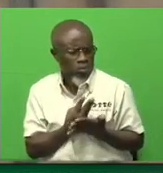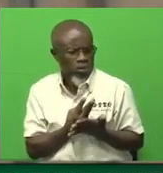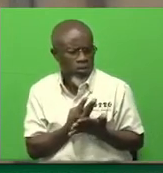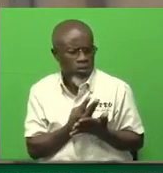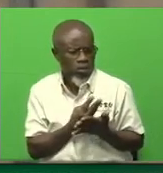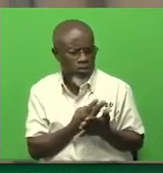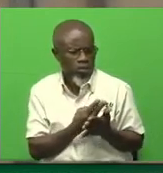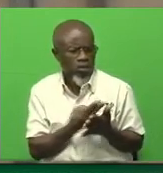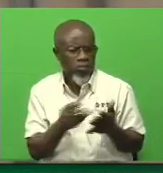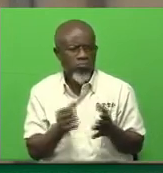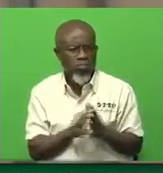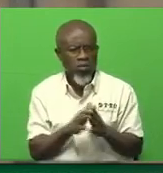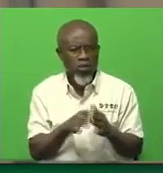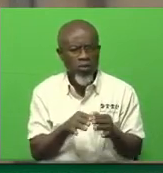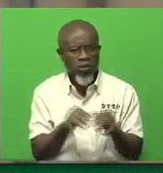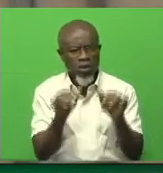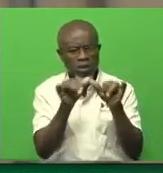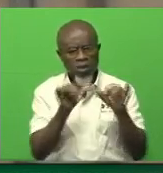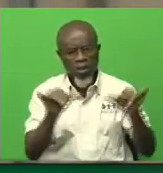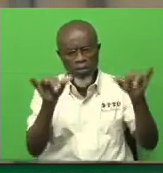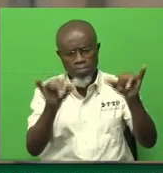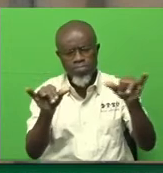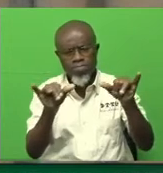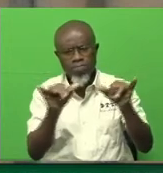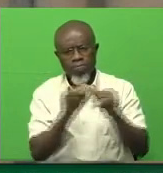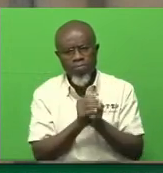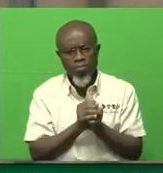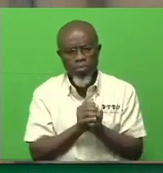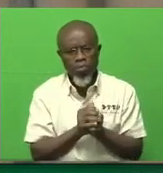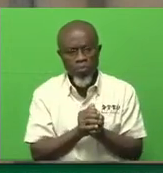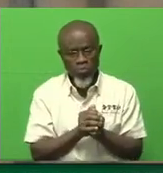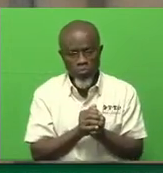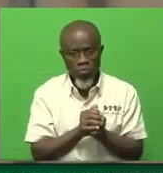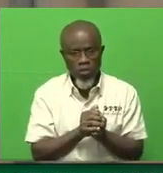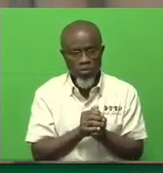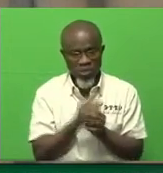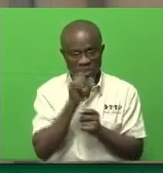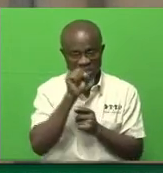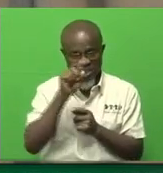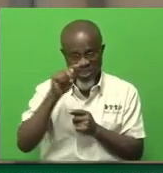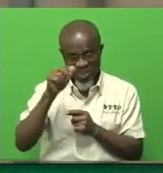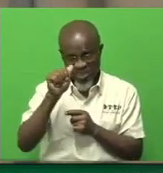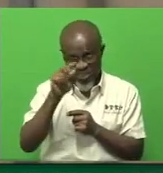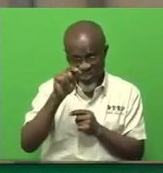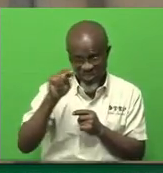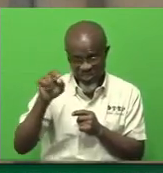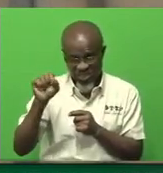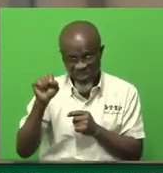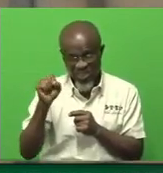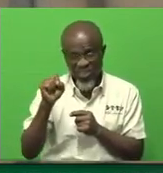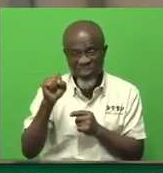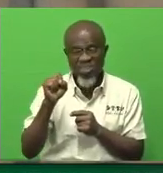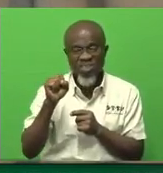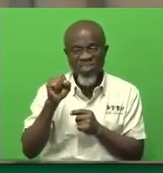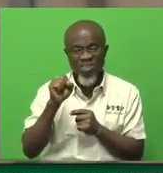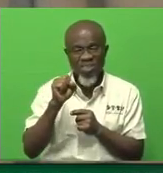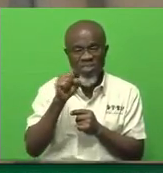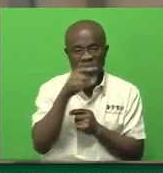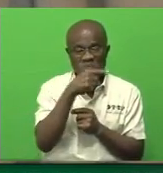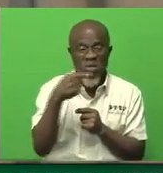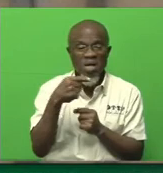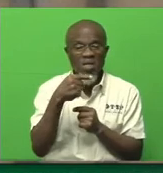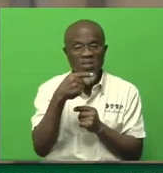capacity of a thousand where people are institutionalized for decades we have managed to reduce